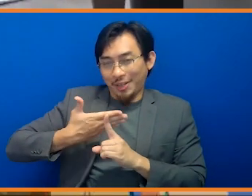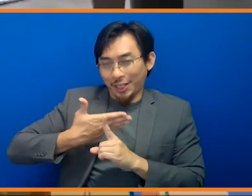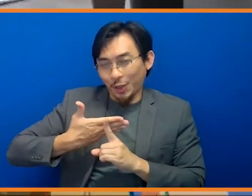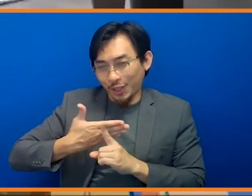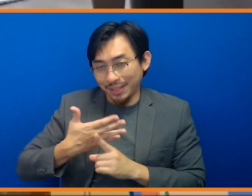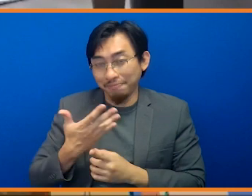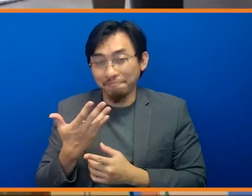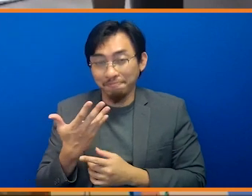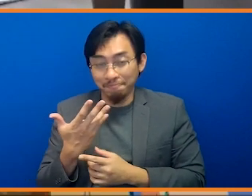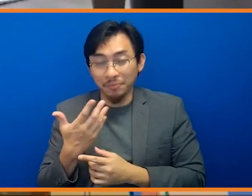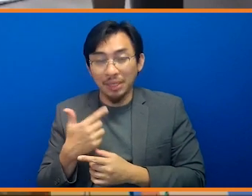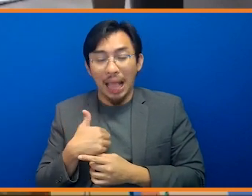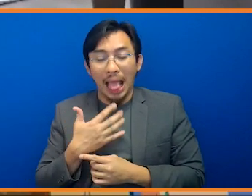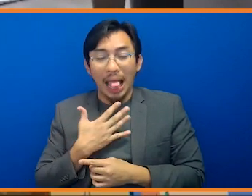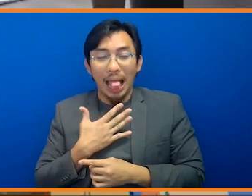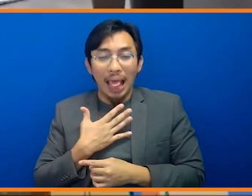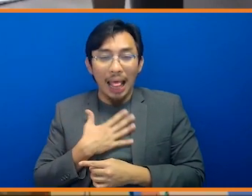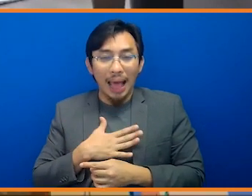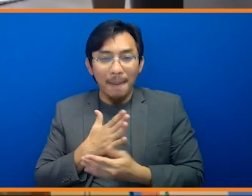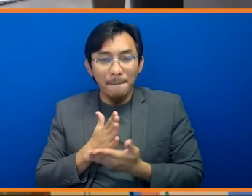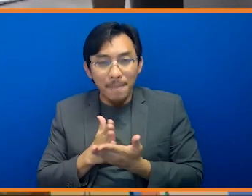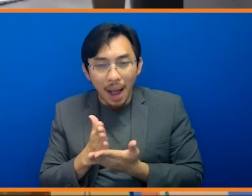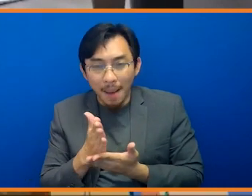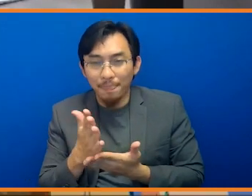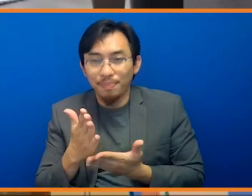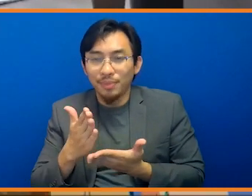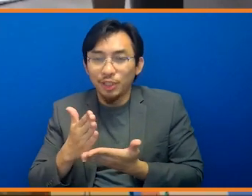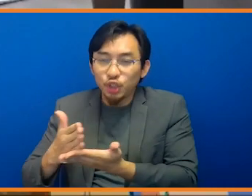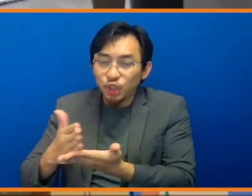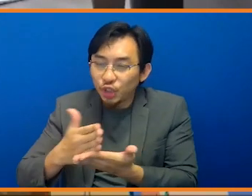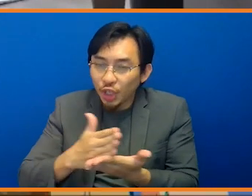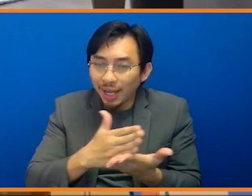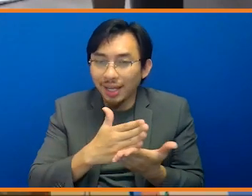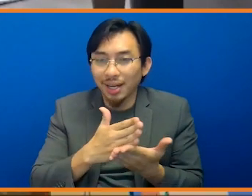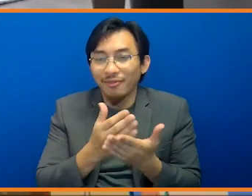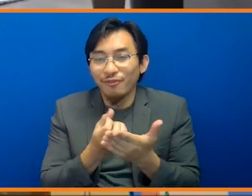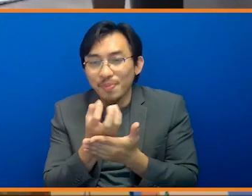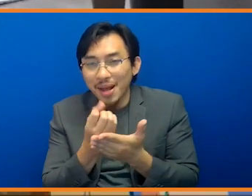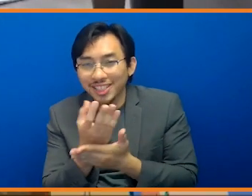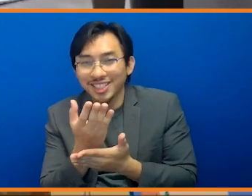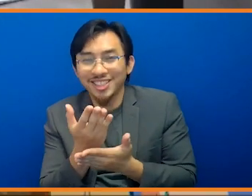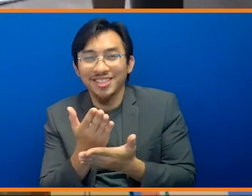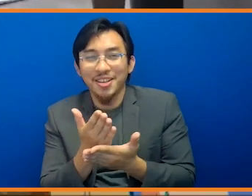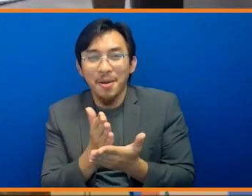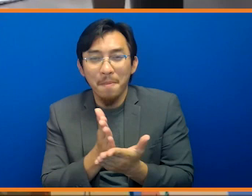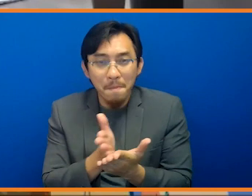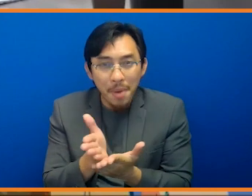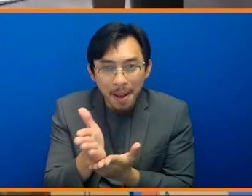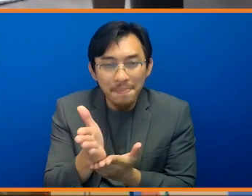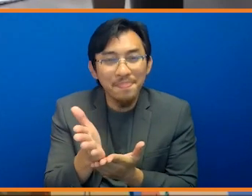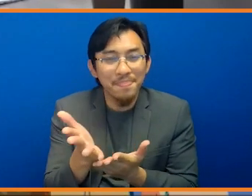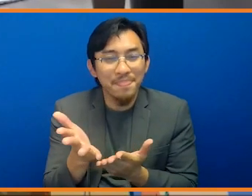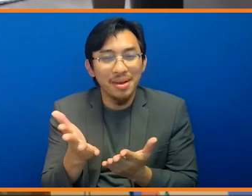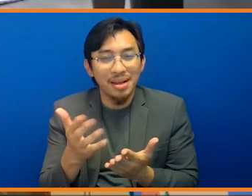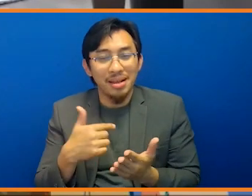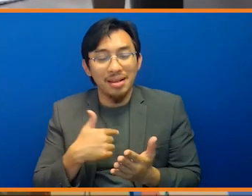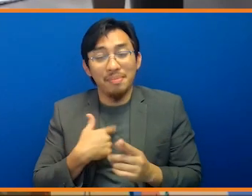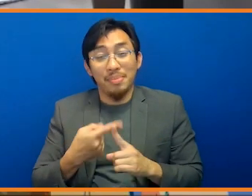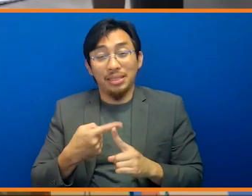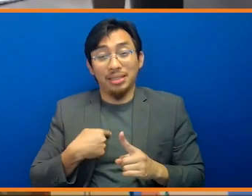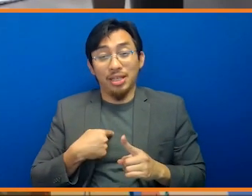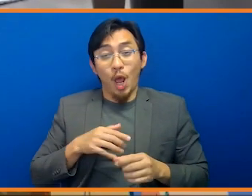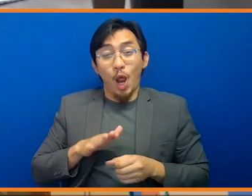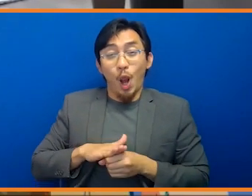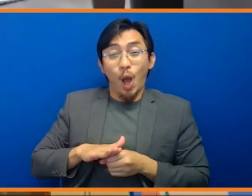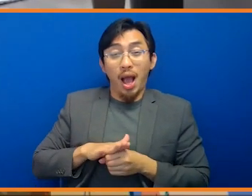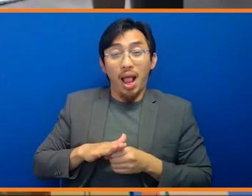theory background. So I like map and sharing informations to maps. I'm also a local